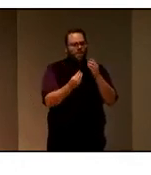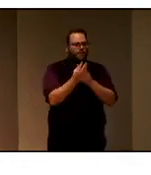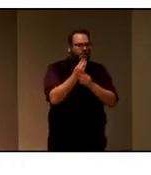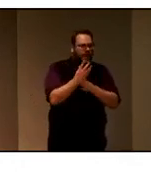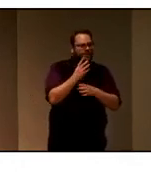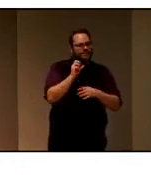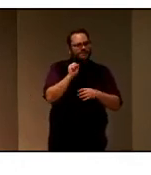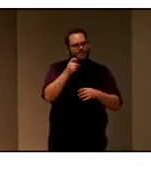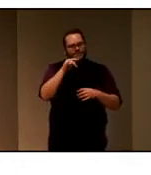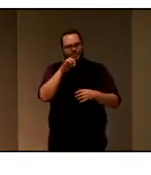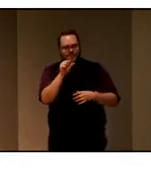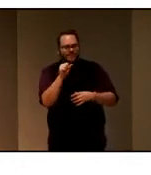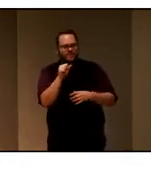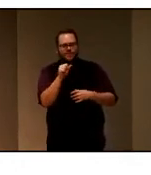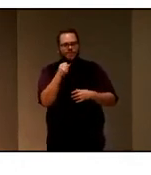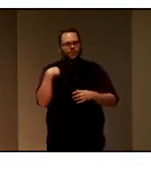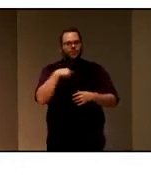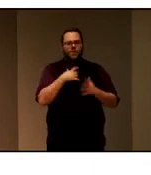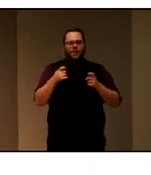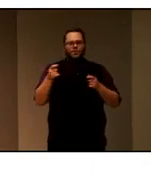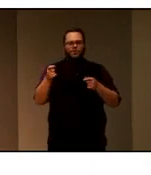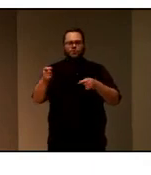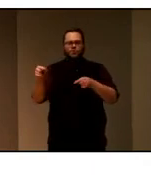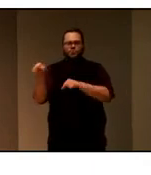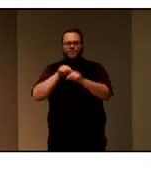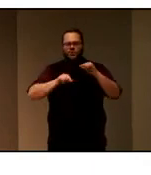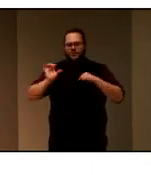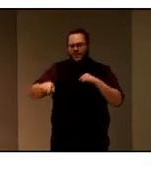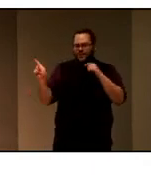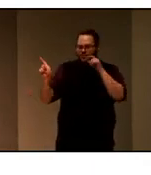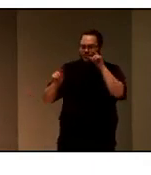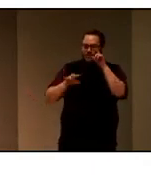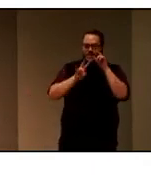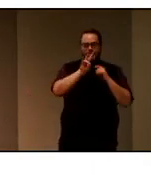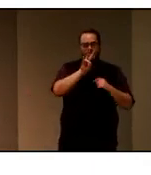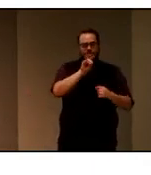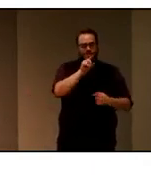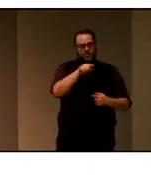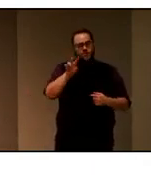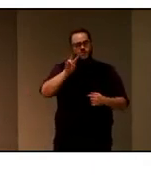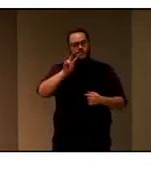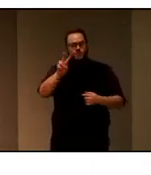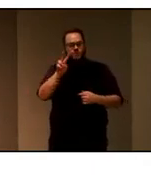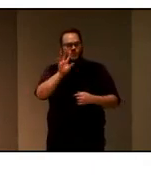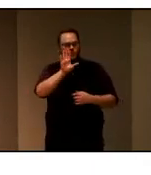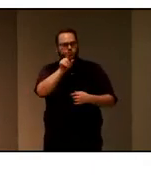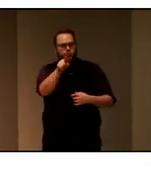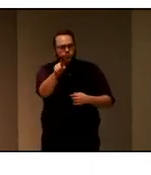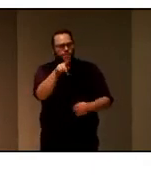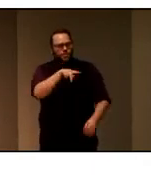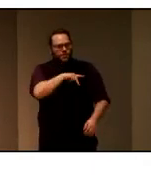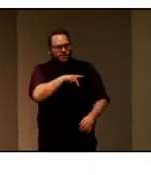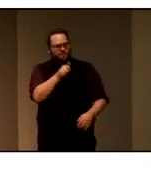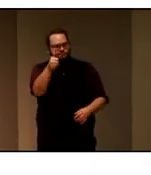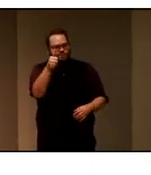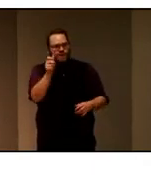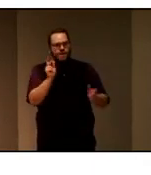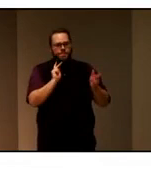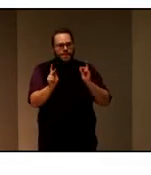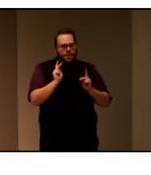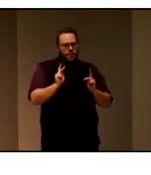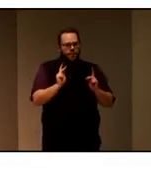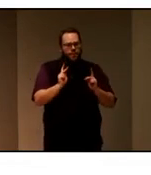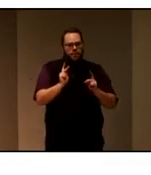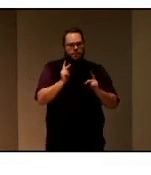We want to reverse this. We want 70 to 52 to be you personally, because then people are invested. They recognize why